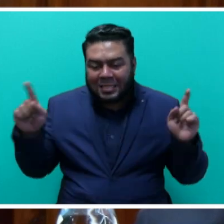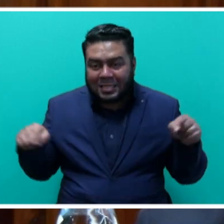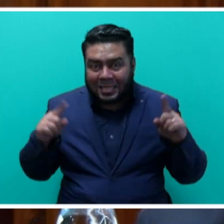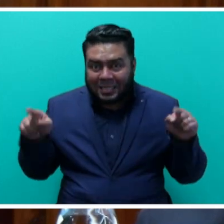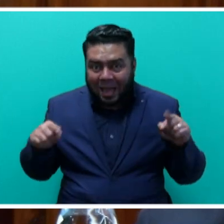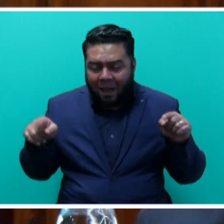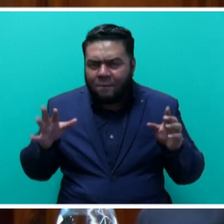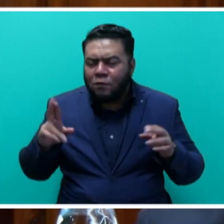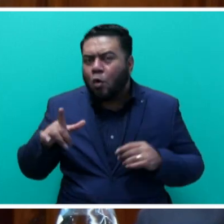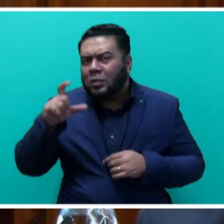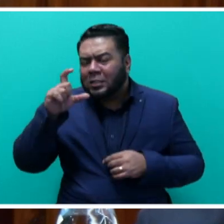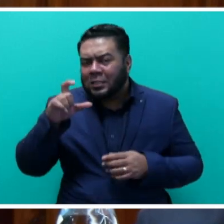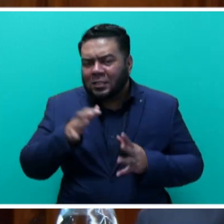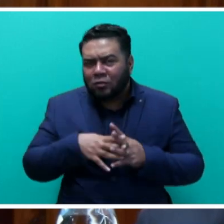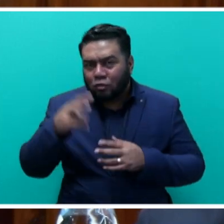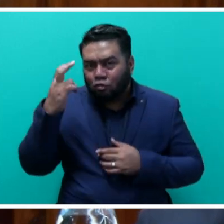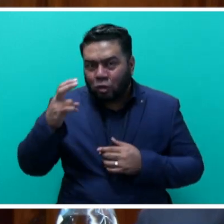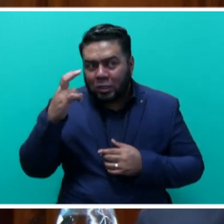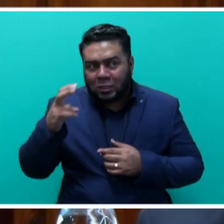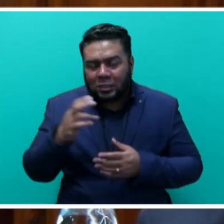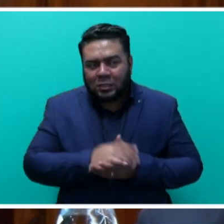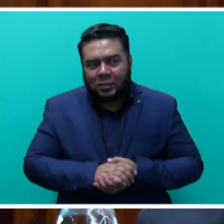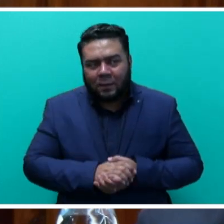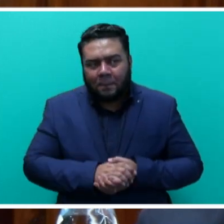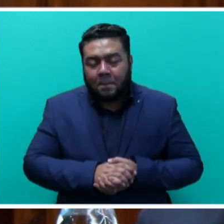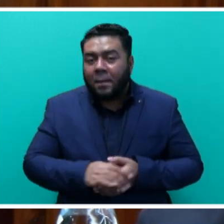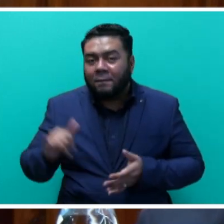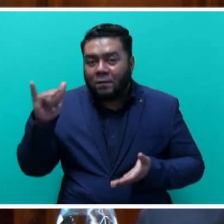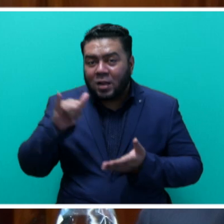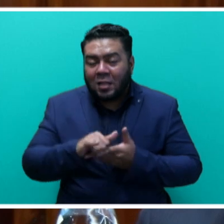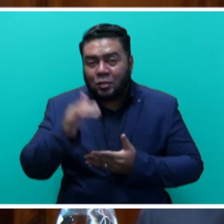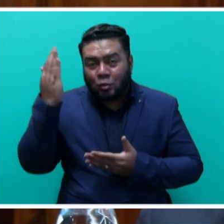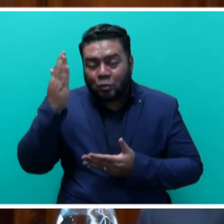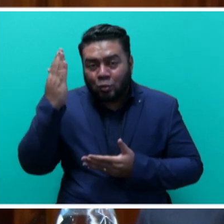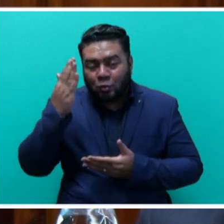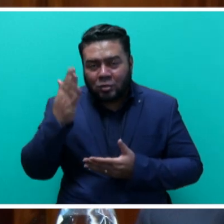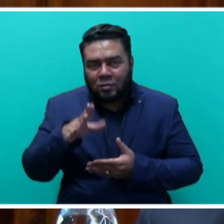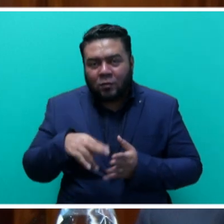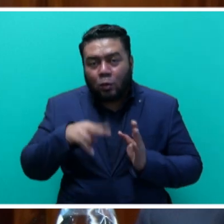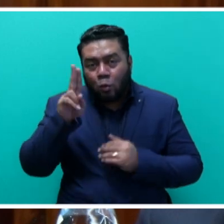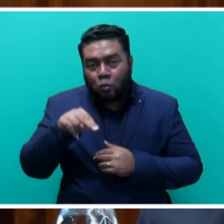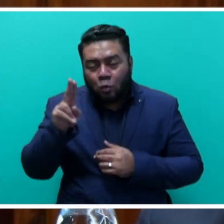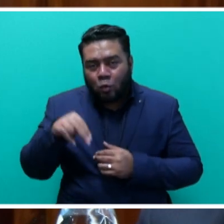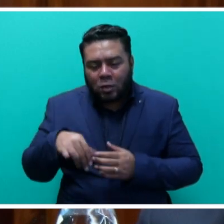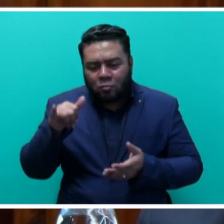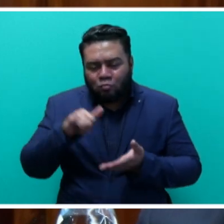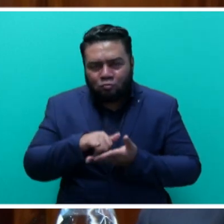its South Pacific Aviation Training Institute, SPATI, flying school, which operates out of Nosuri Airport